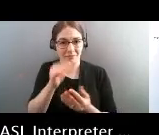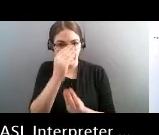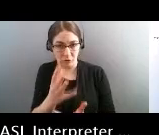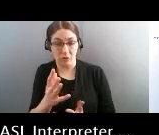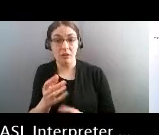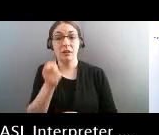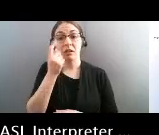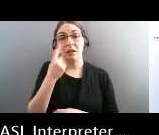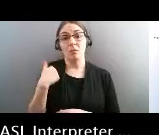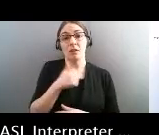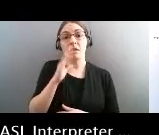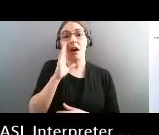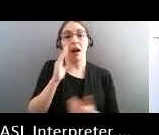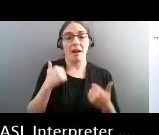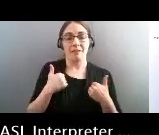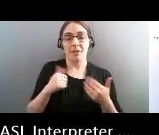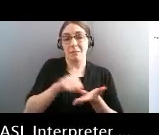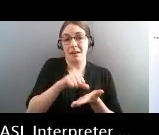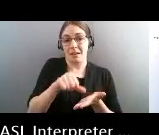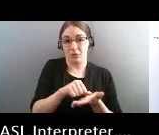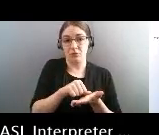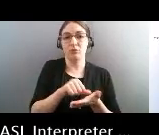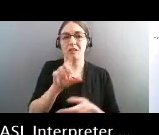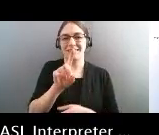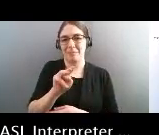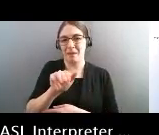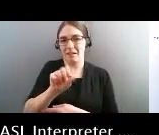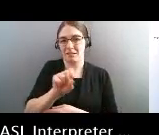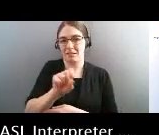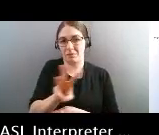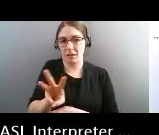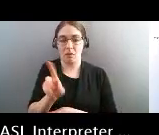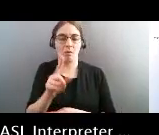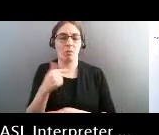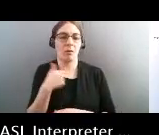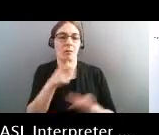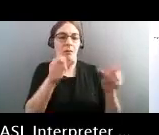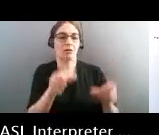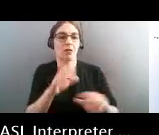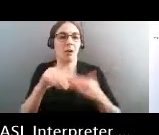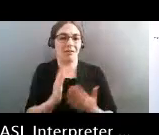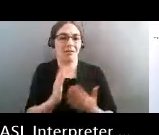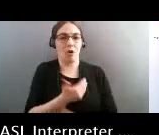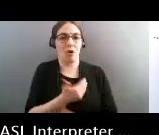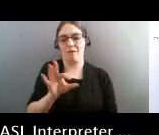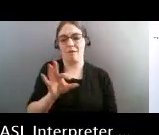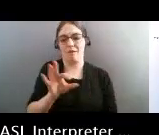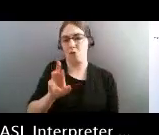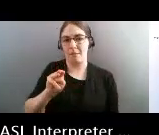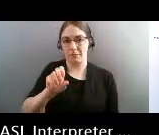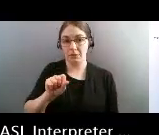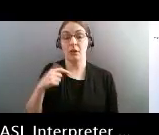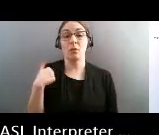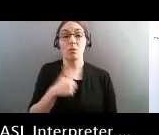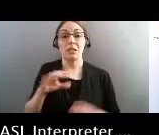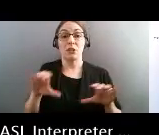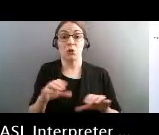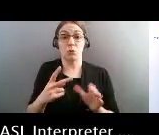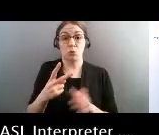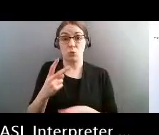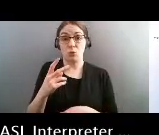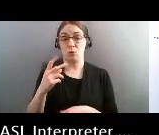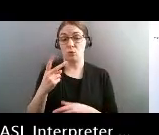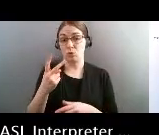have posted all of the forums that we have completed. We complete 2 forums per year, and today's forum is